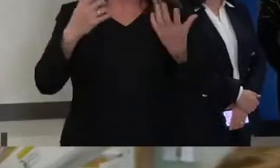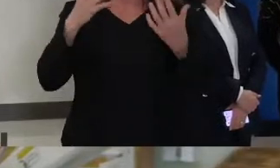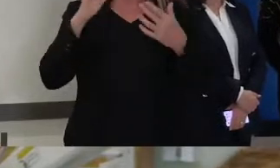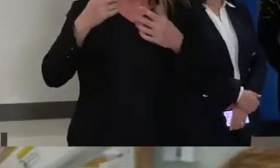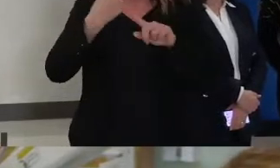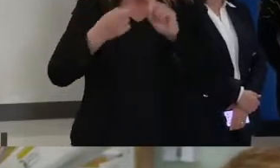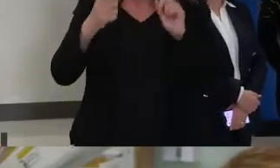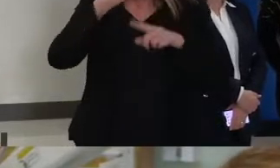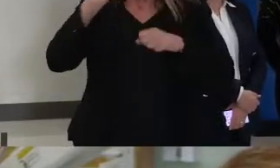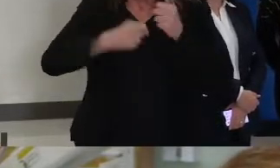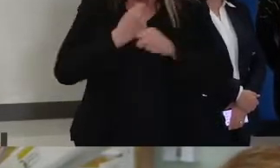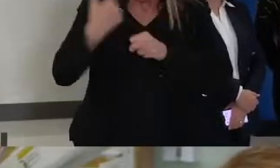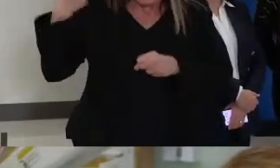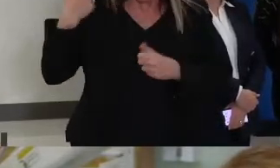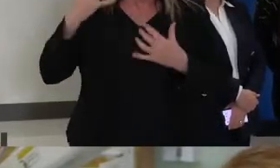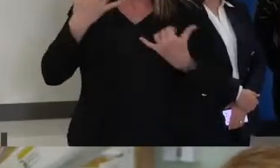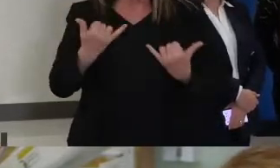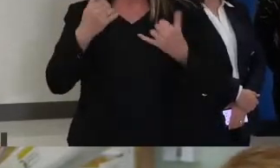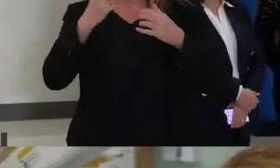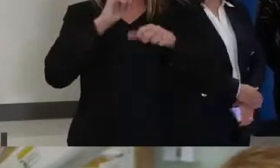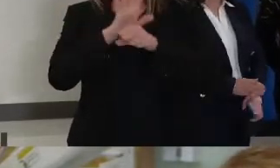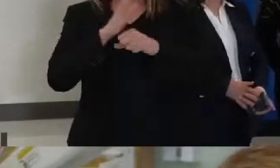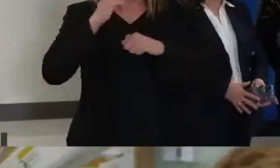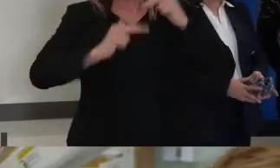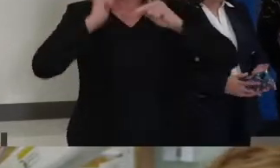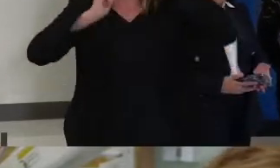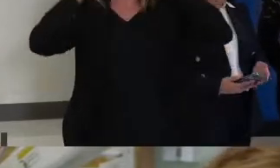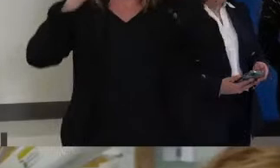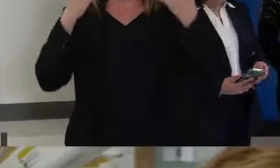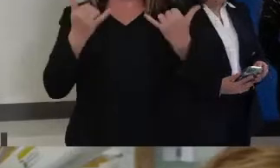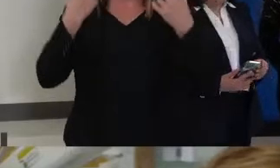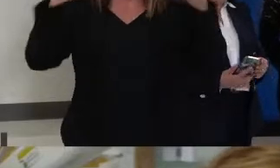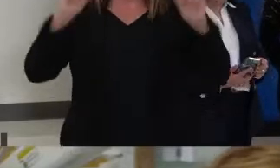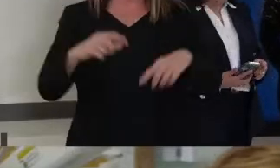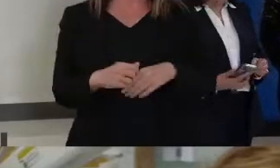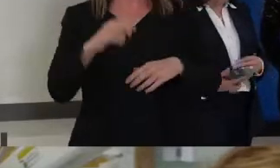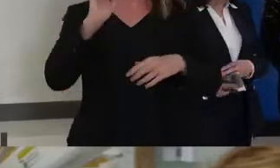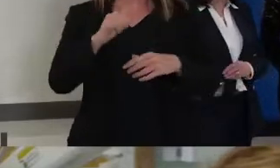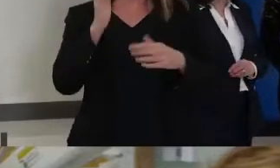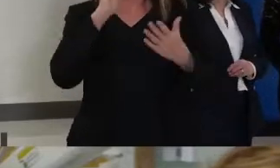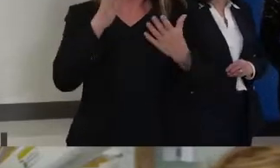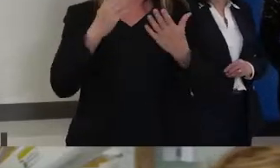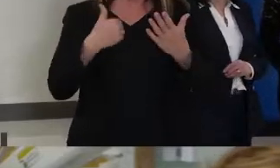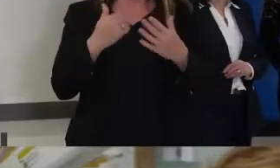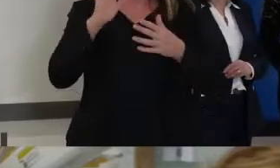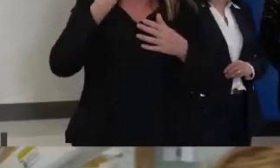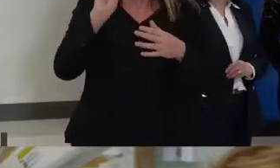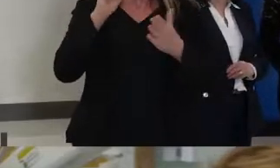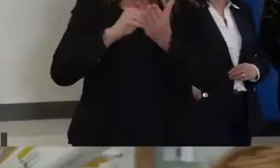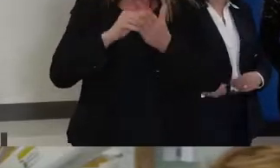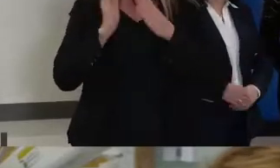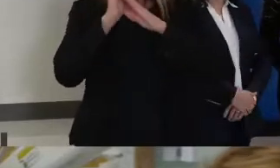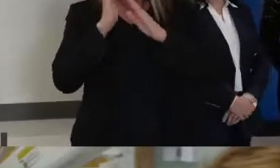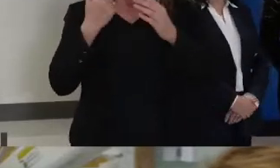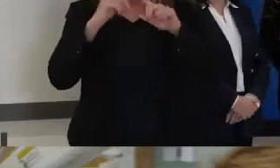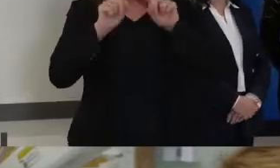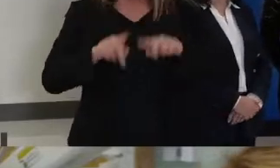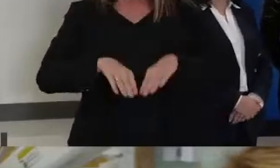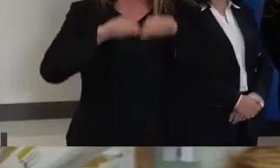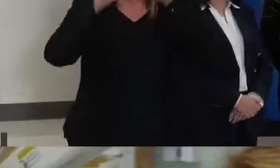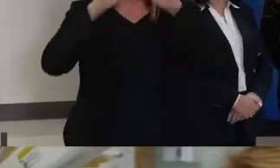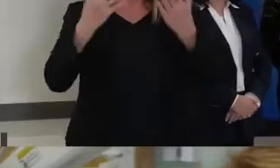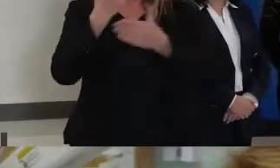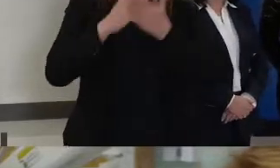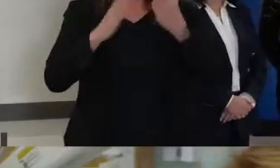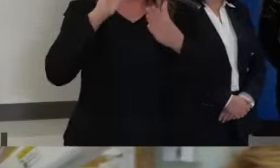decades ago to build up that community continuum. The suggestion is we're going to go for 6,000 beds at all of these different levels. Some of